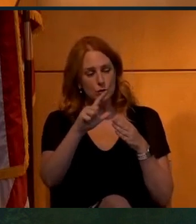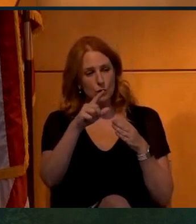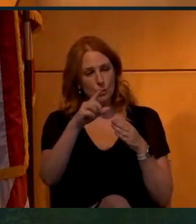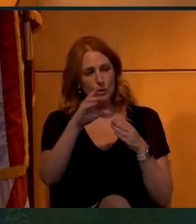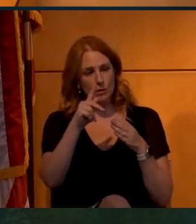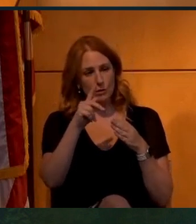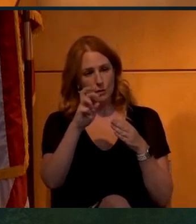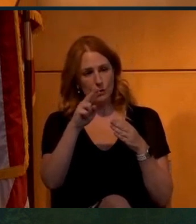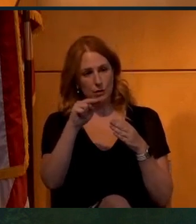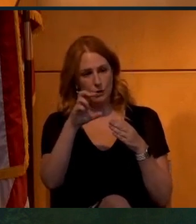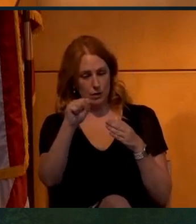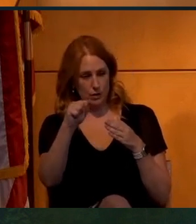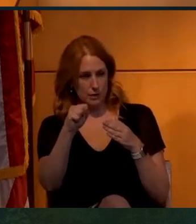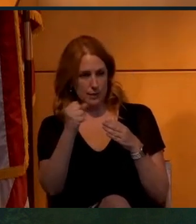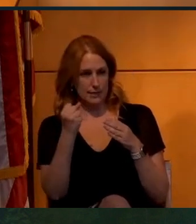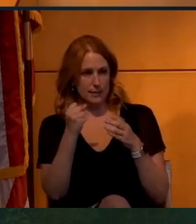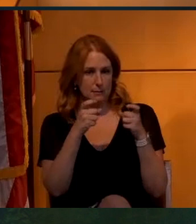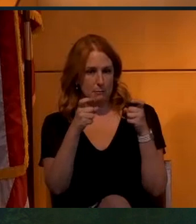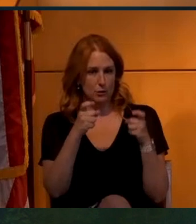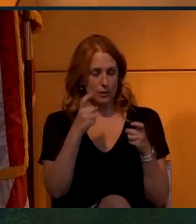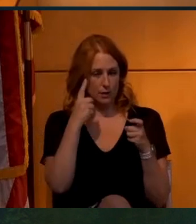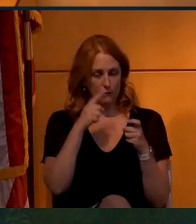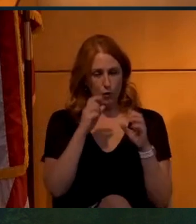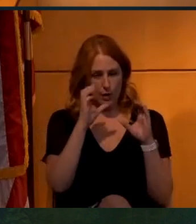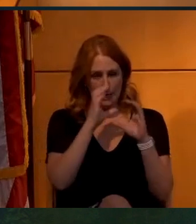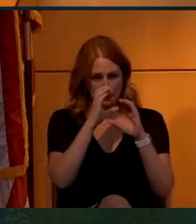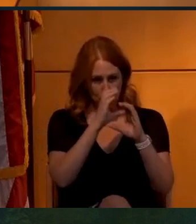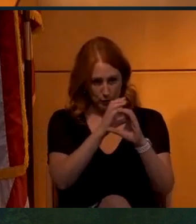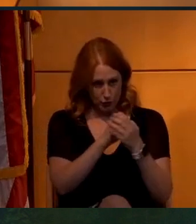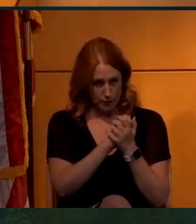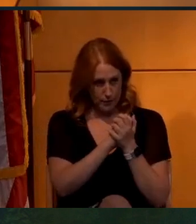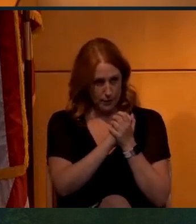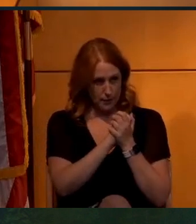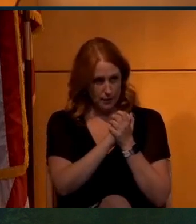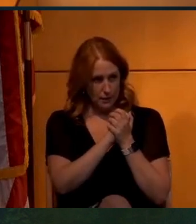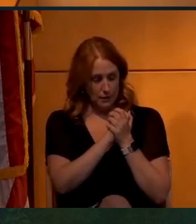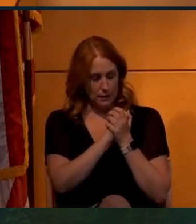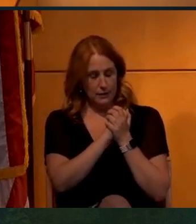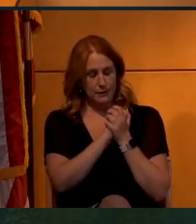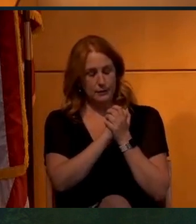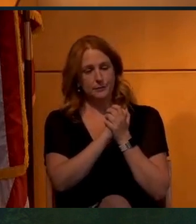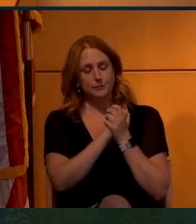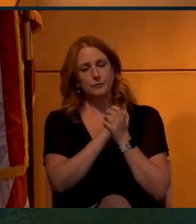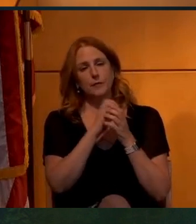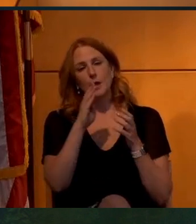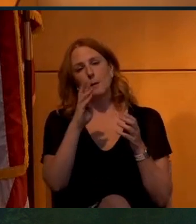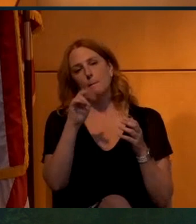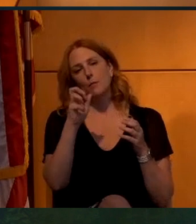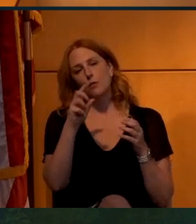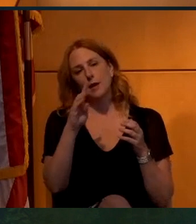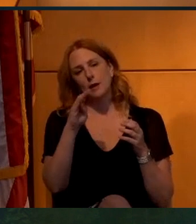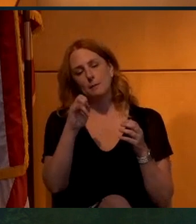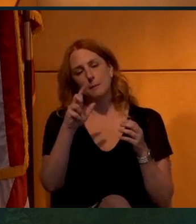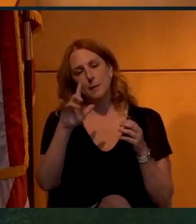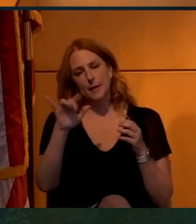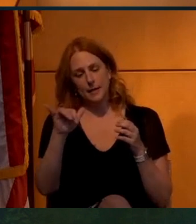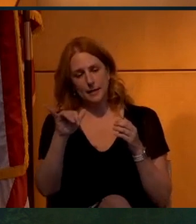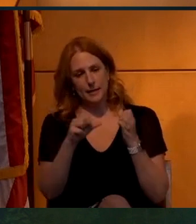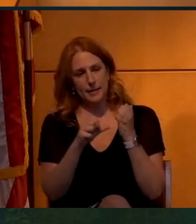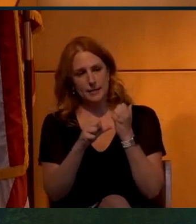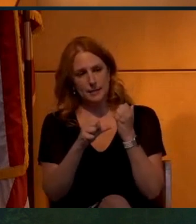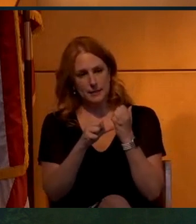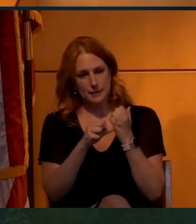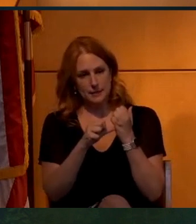Associate Administrator for Exploration, or the DAX. Survey's own Brad Bailey is our Assistant DAX, or